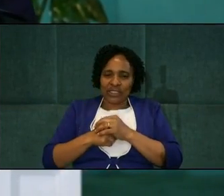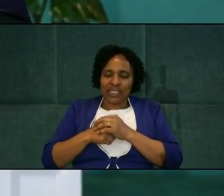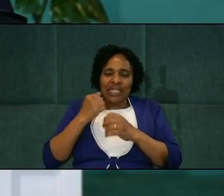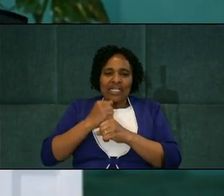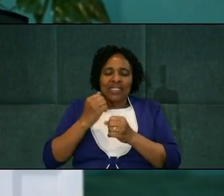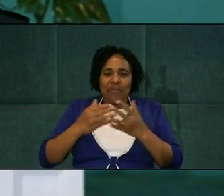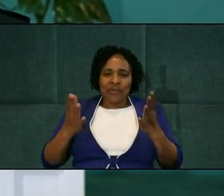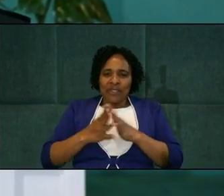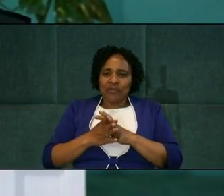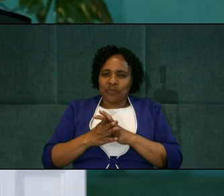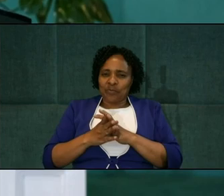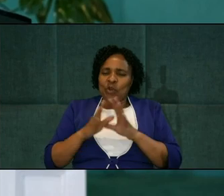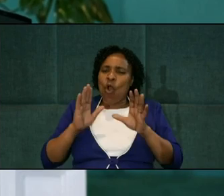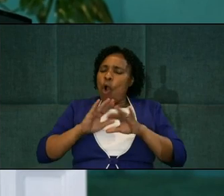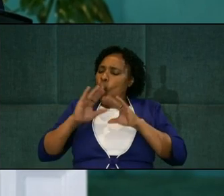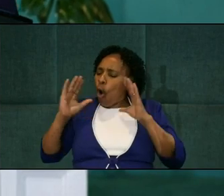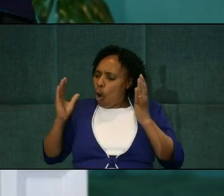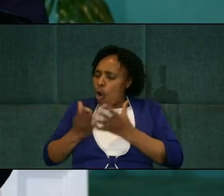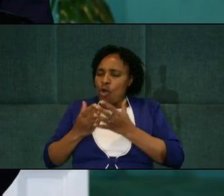else.